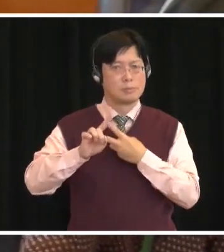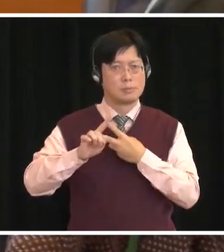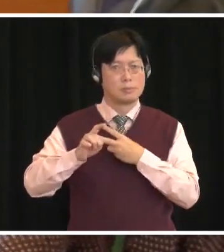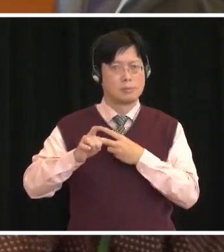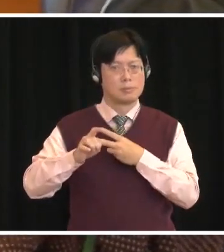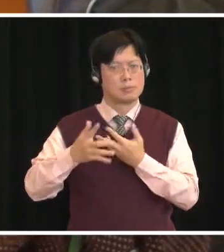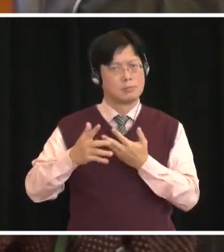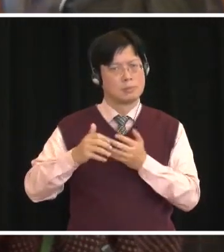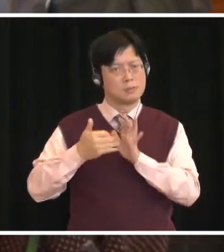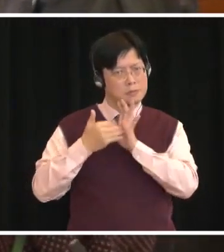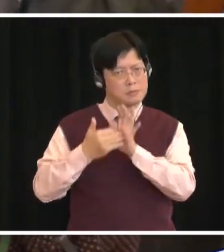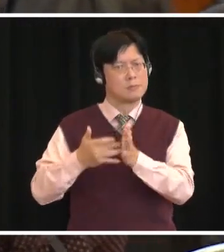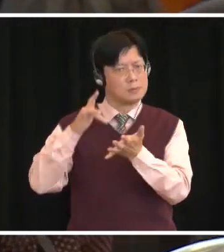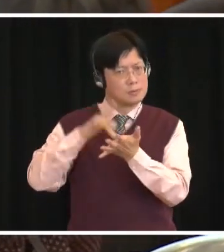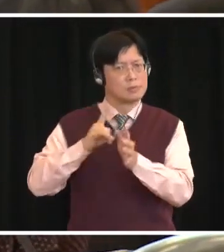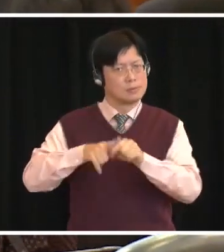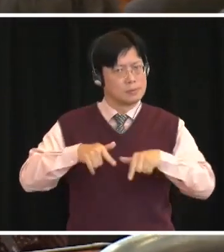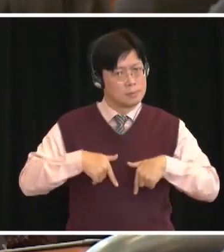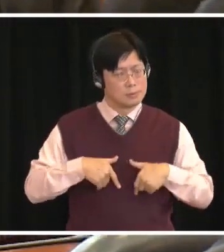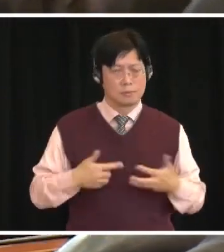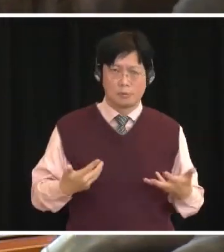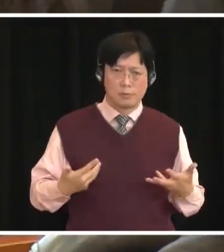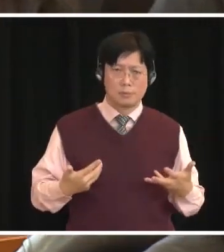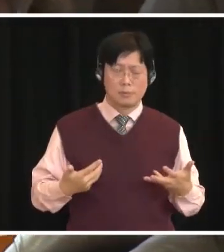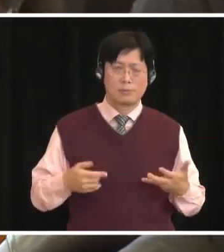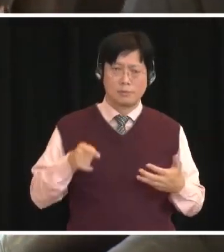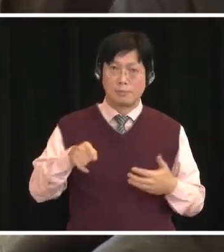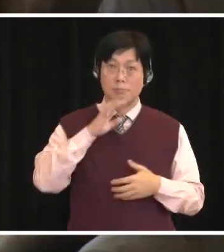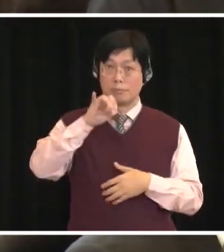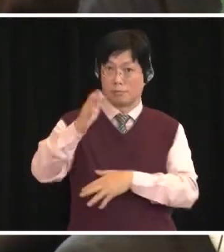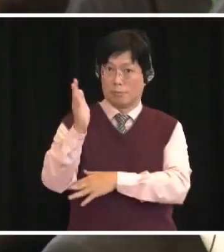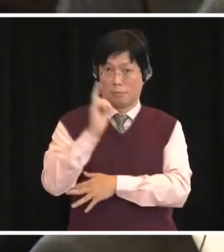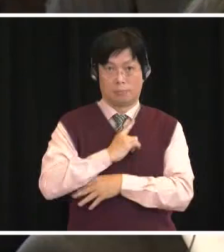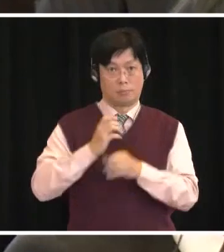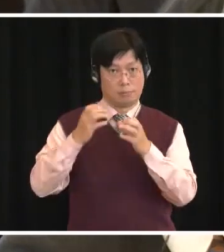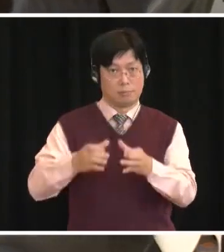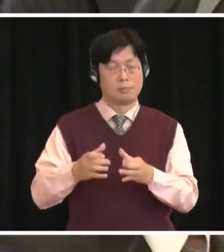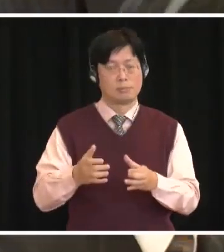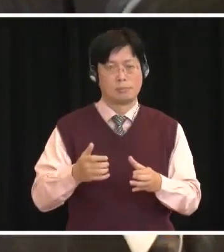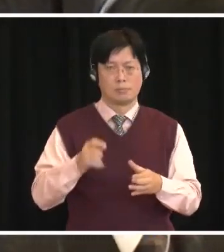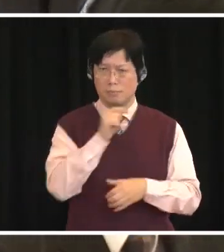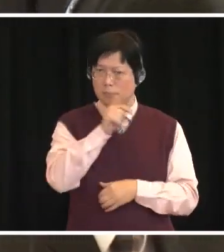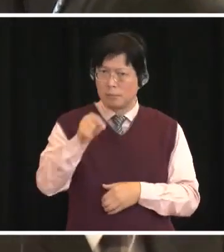And they can be established by the local government. And the question is,